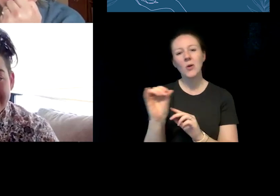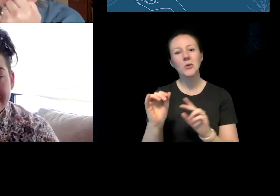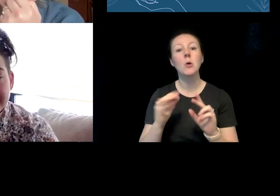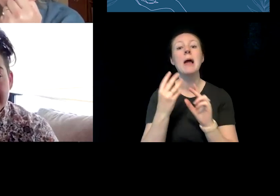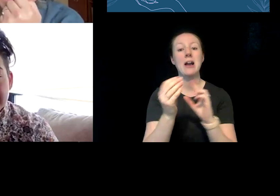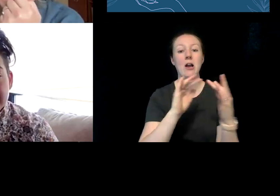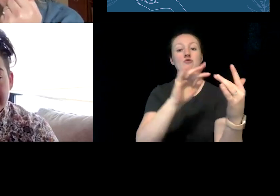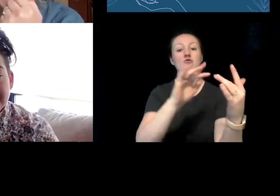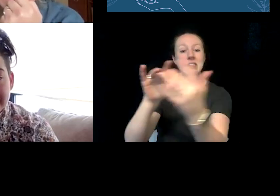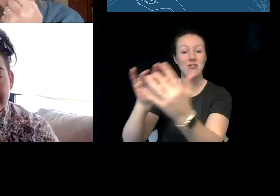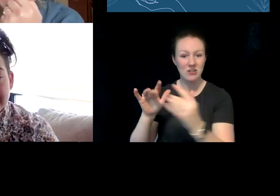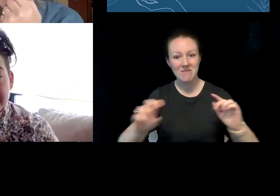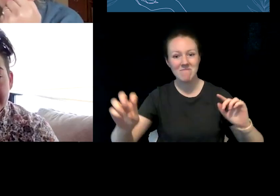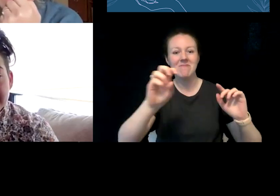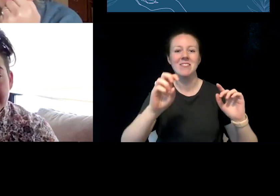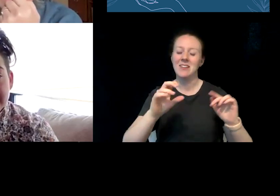to do, you know?